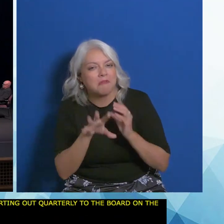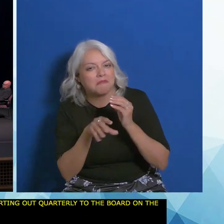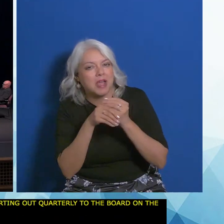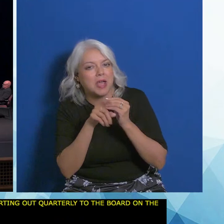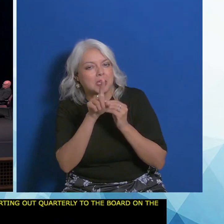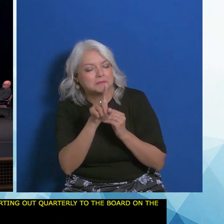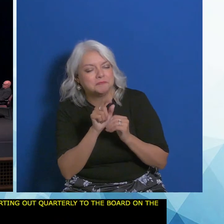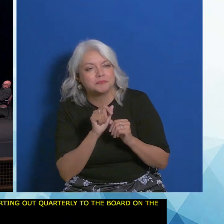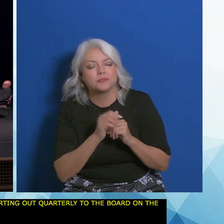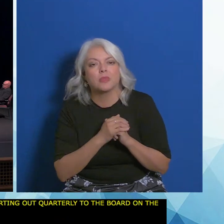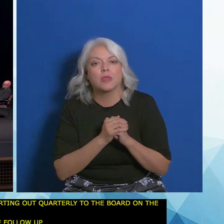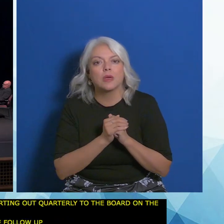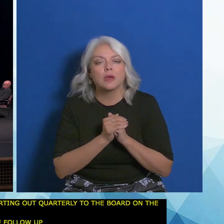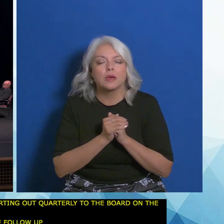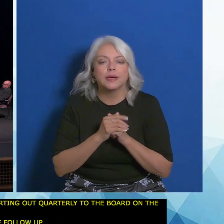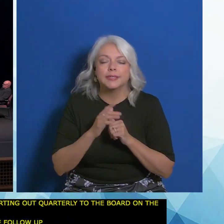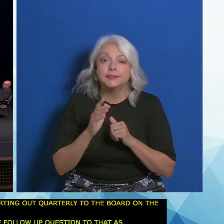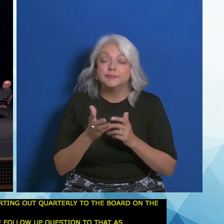to that as well.